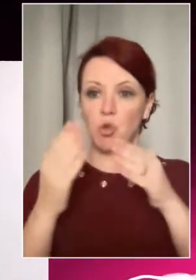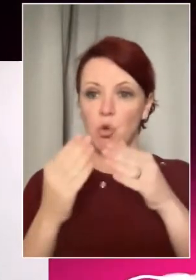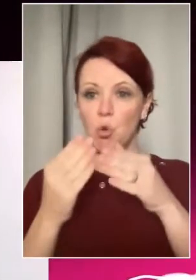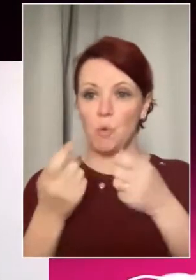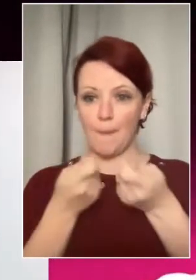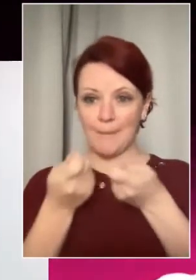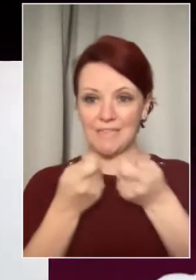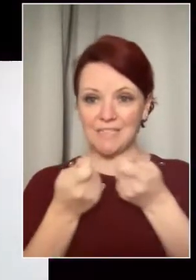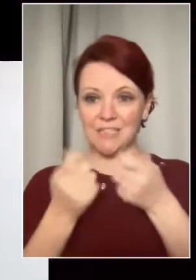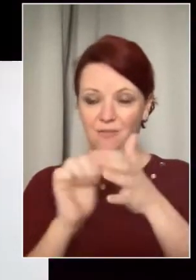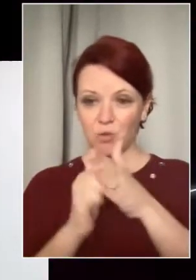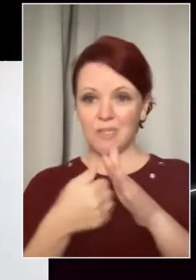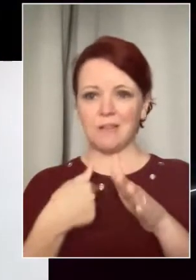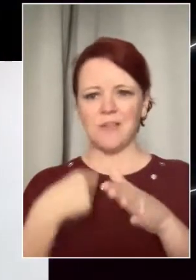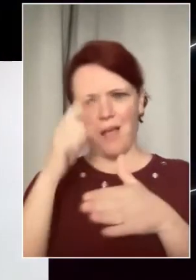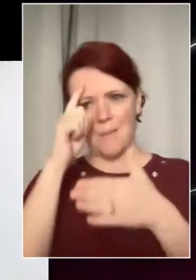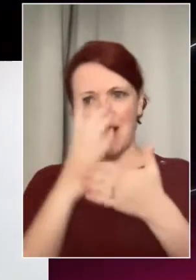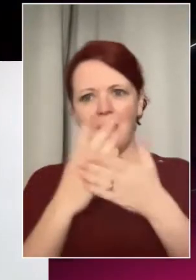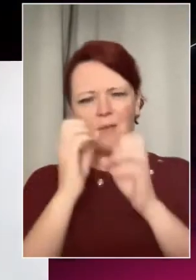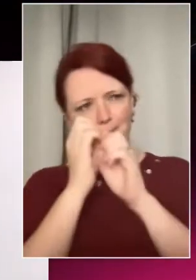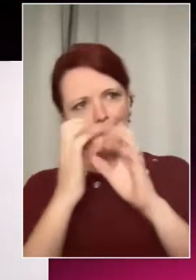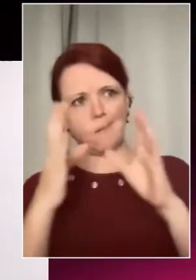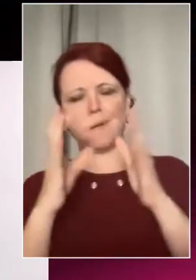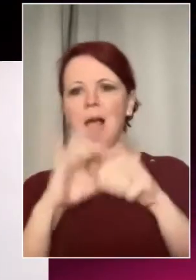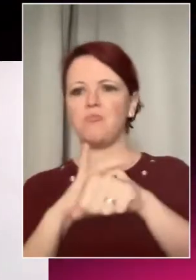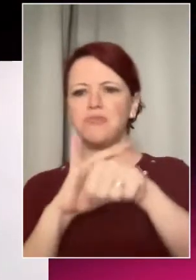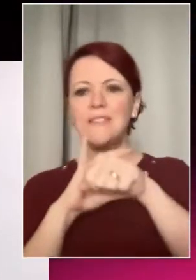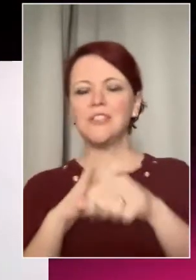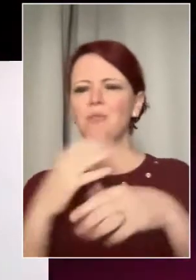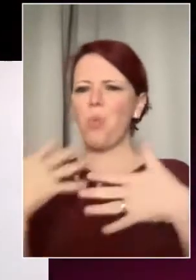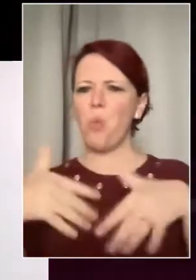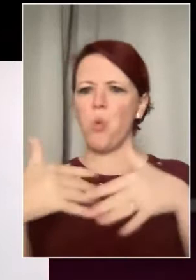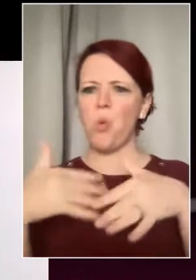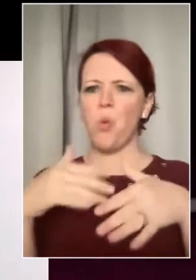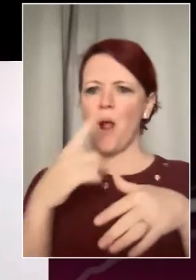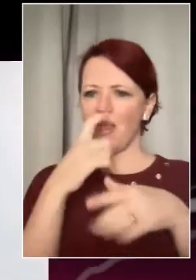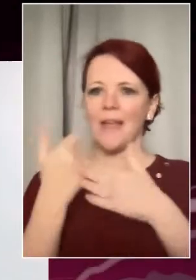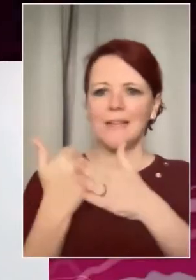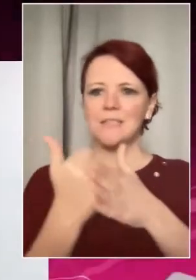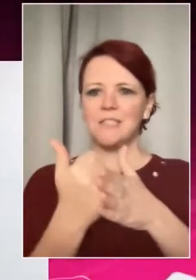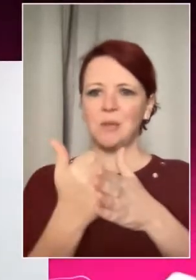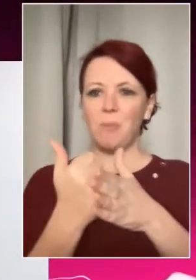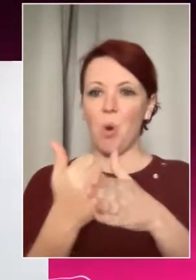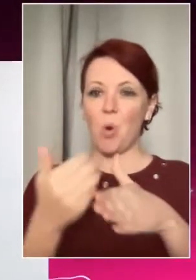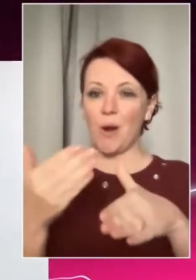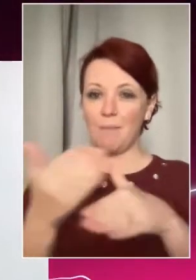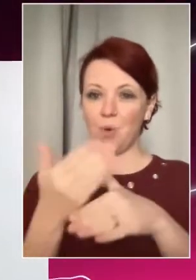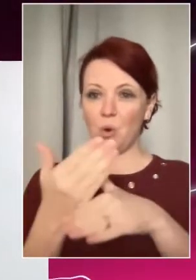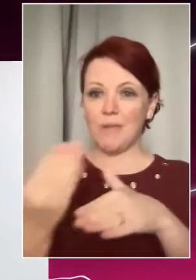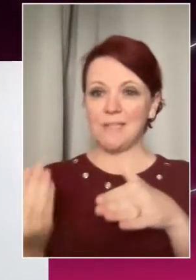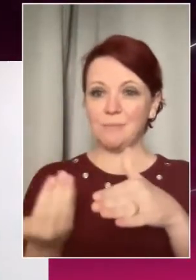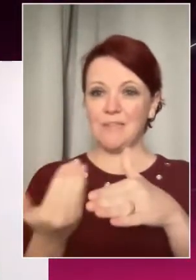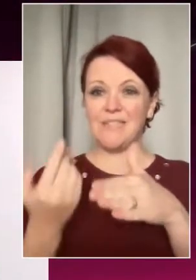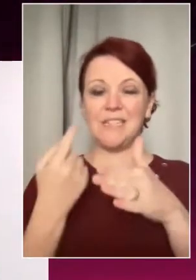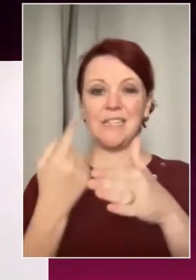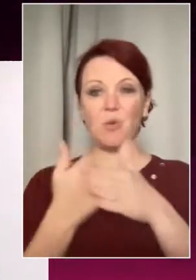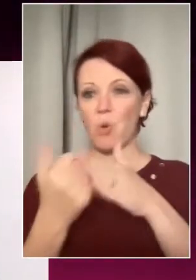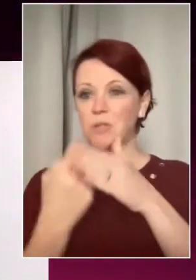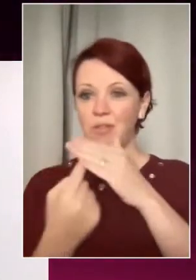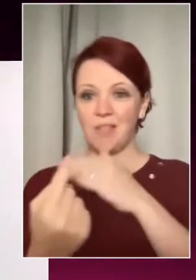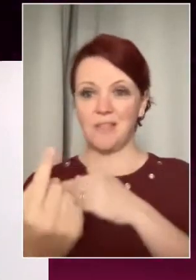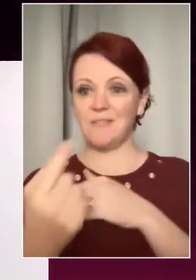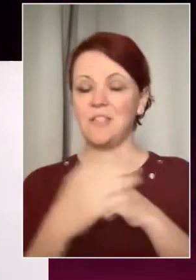I'm a major believer in what apprenticeships can do for employers, the economy, and the apprentices themselves. So